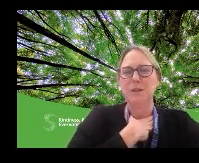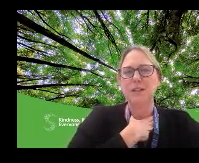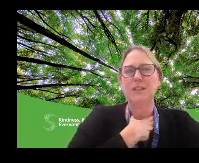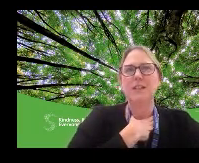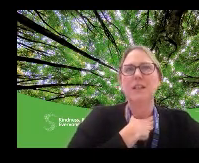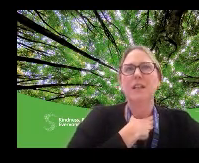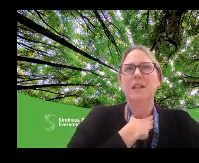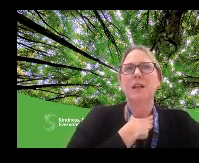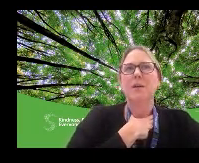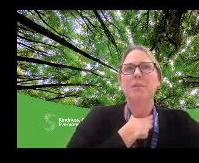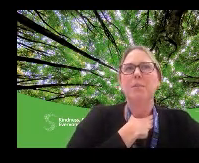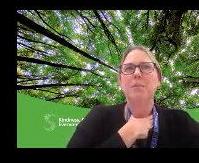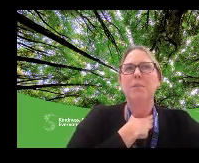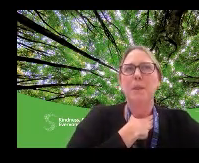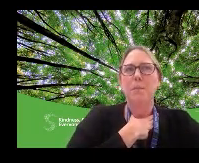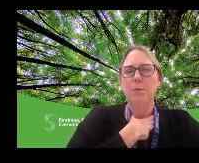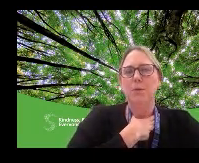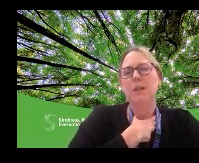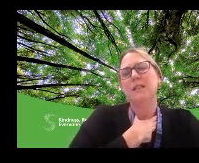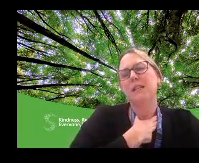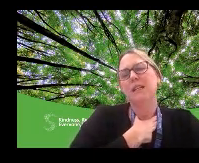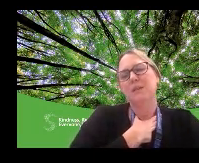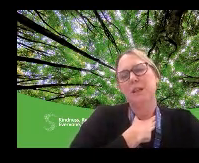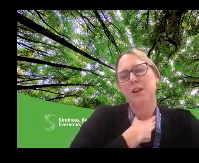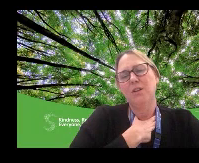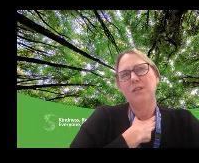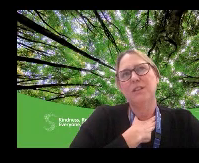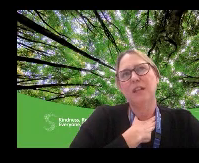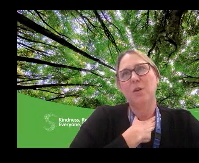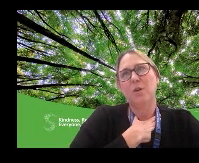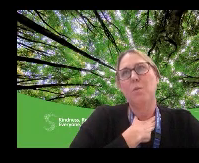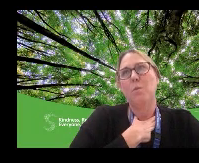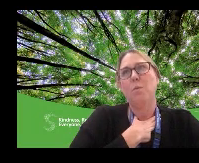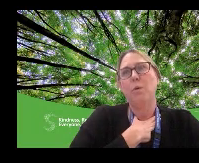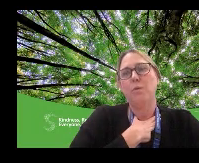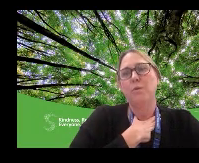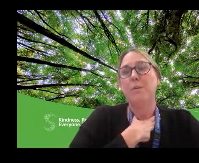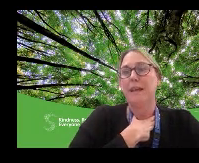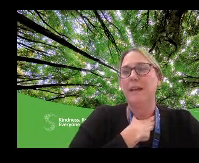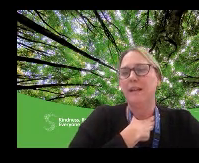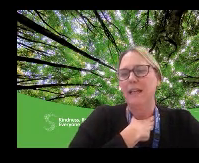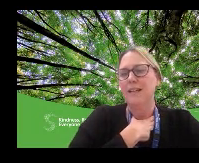the assessment, but in the moment it's because